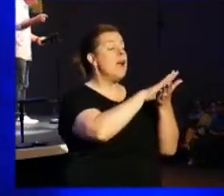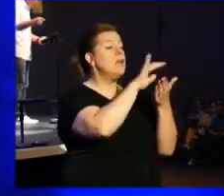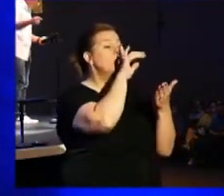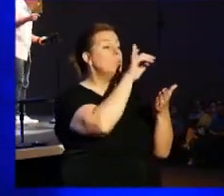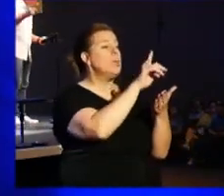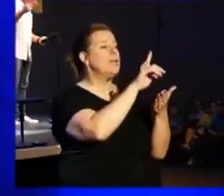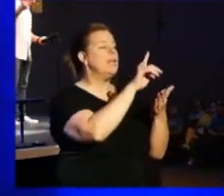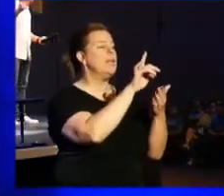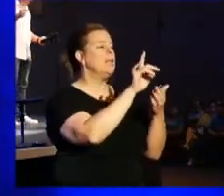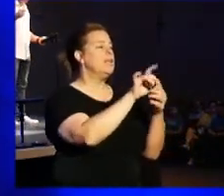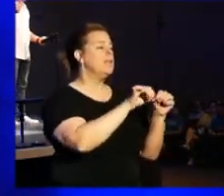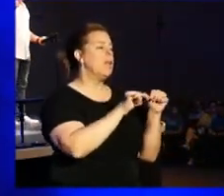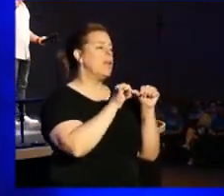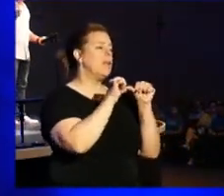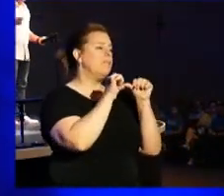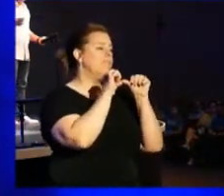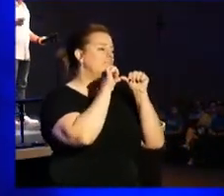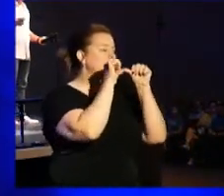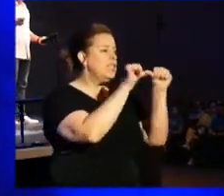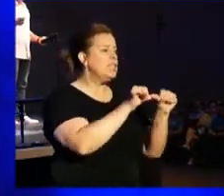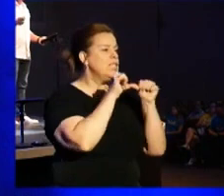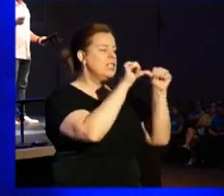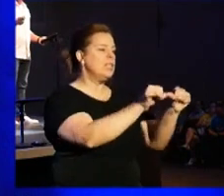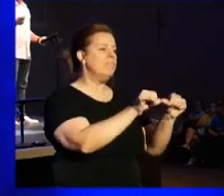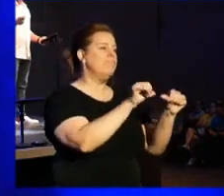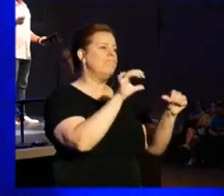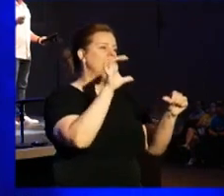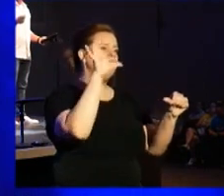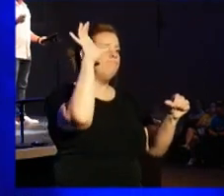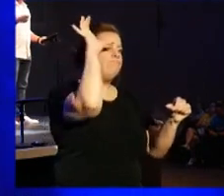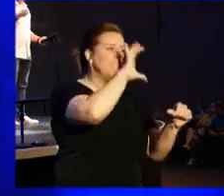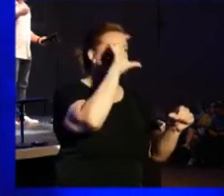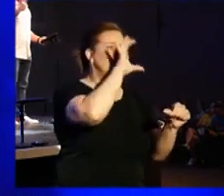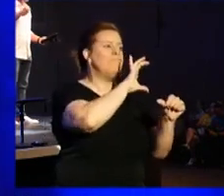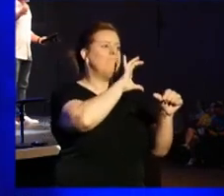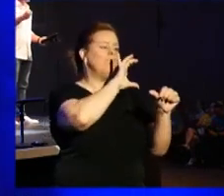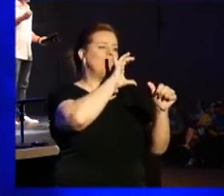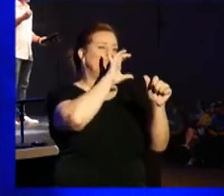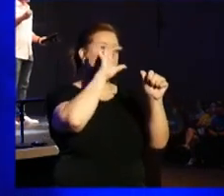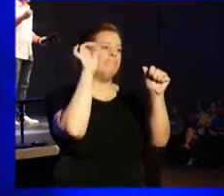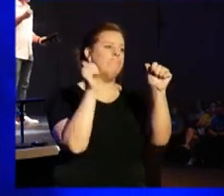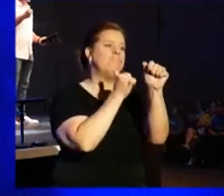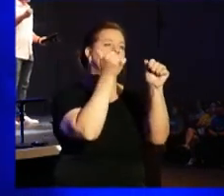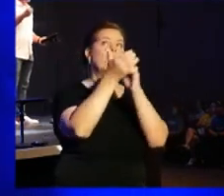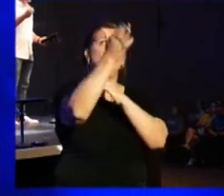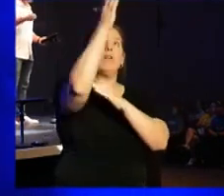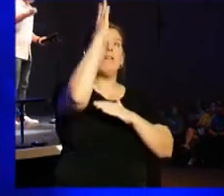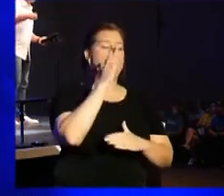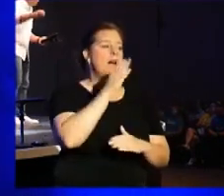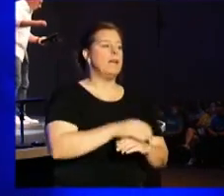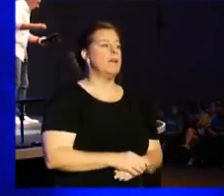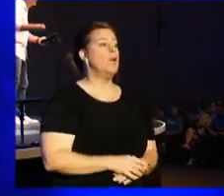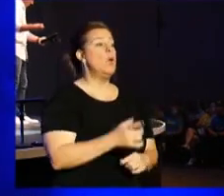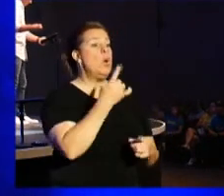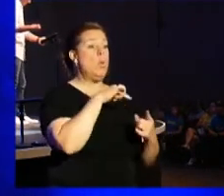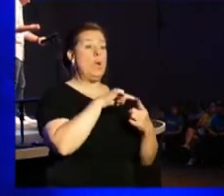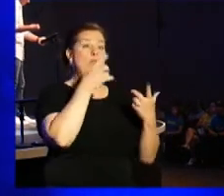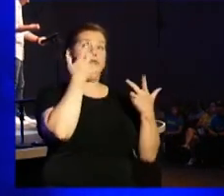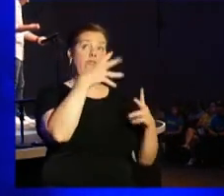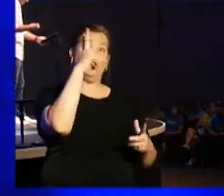the continued pursuit of God. Once we've tasted it, we should want more of